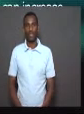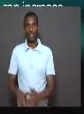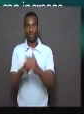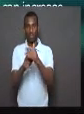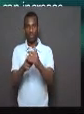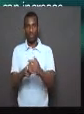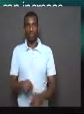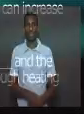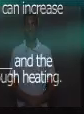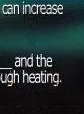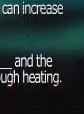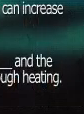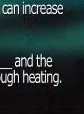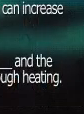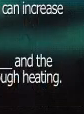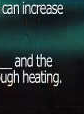Begin.